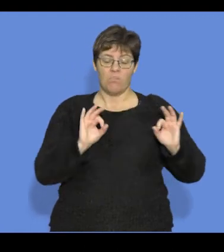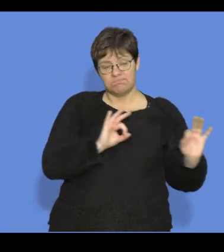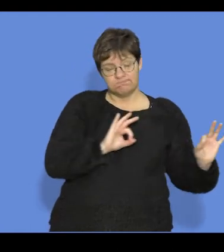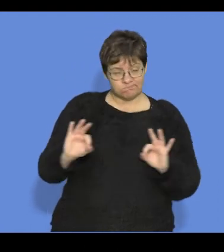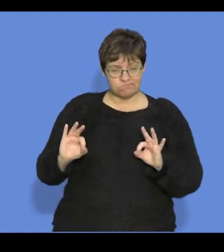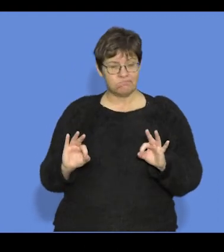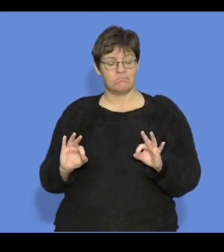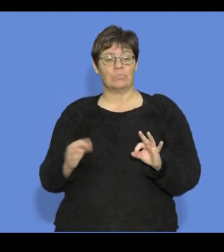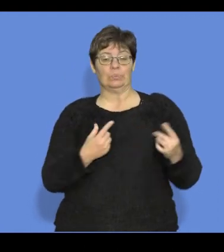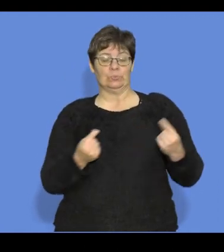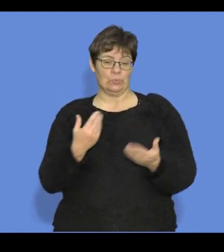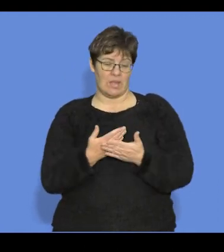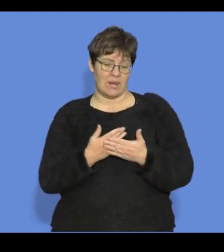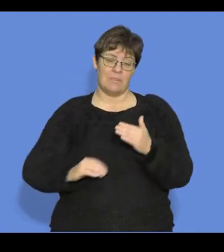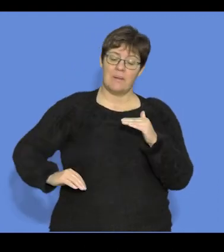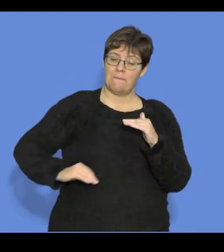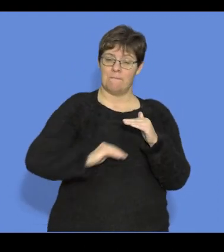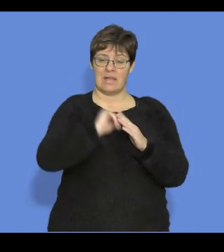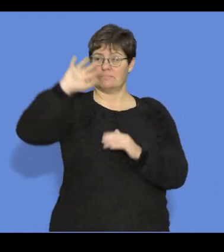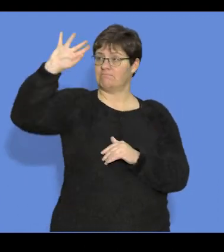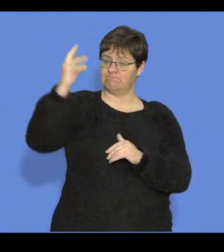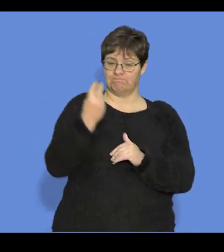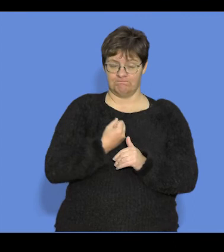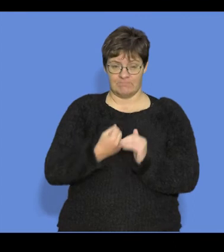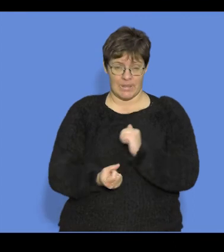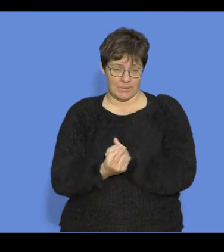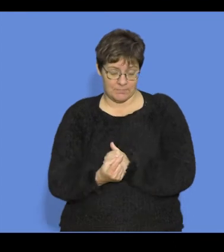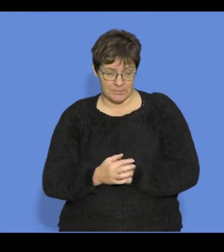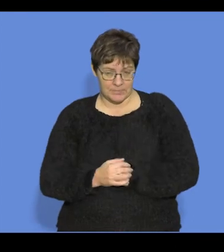which is maximum photosynthesis.